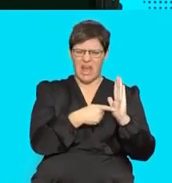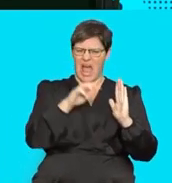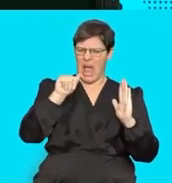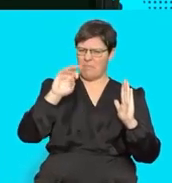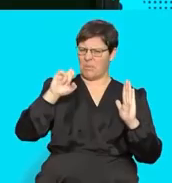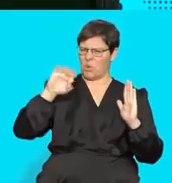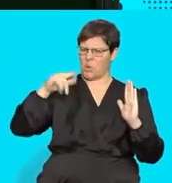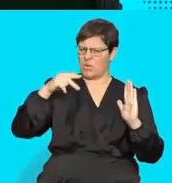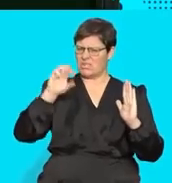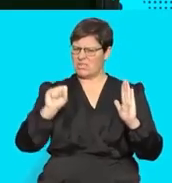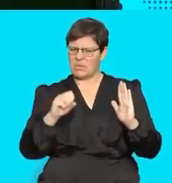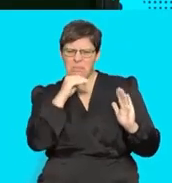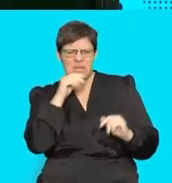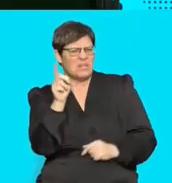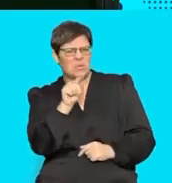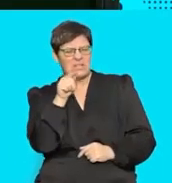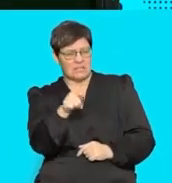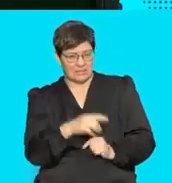word ambiguous mean?